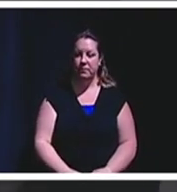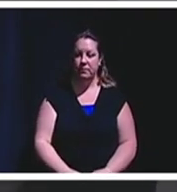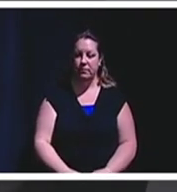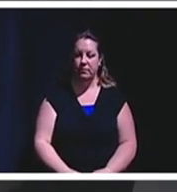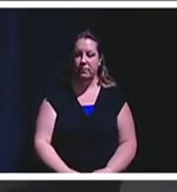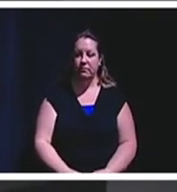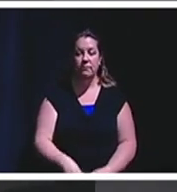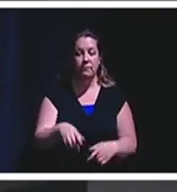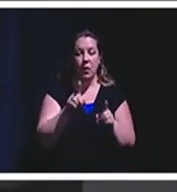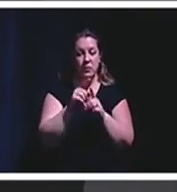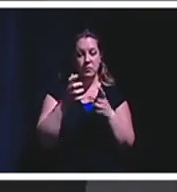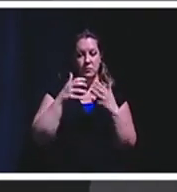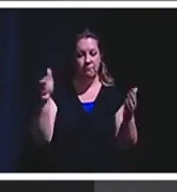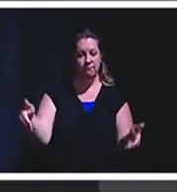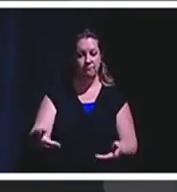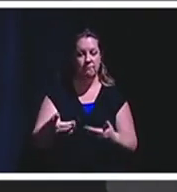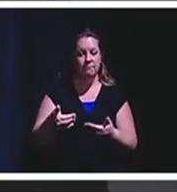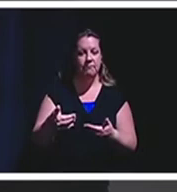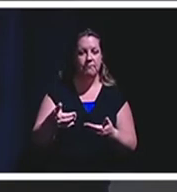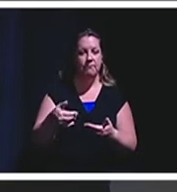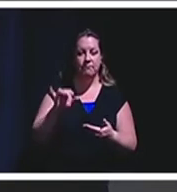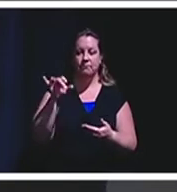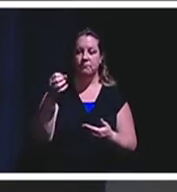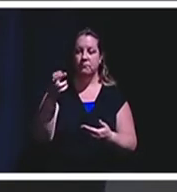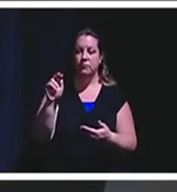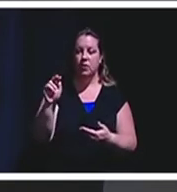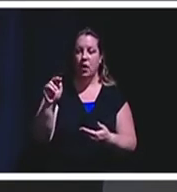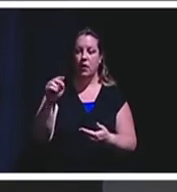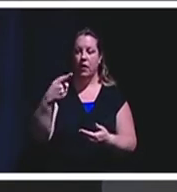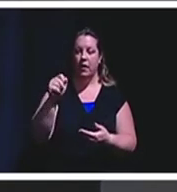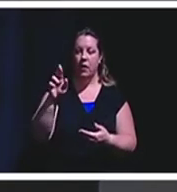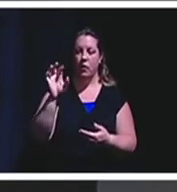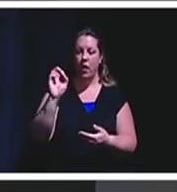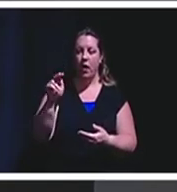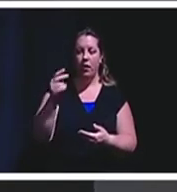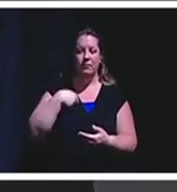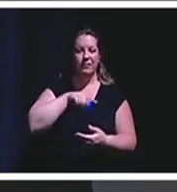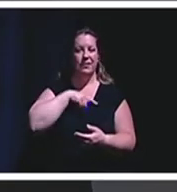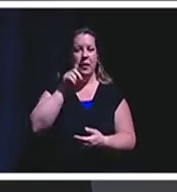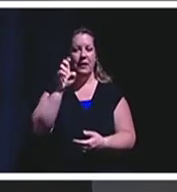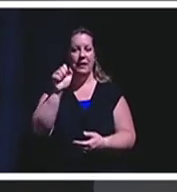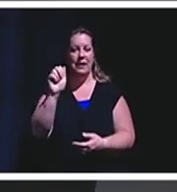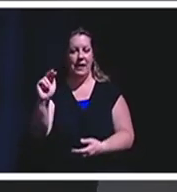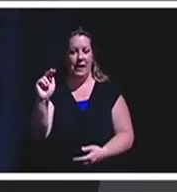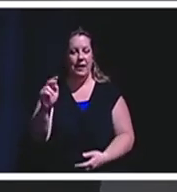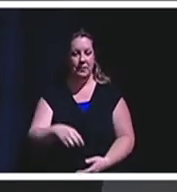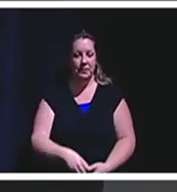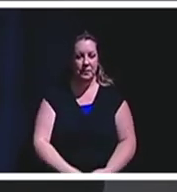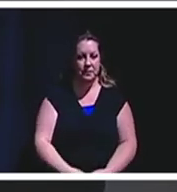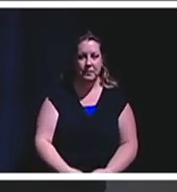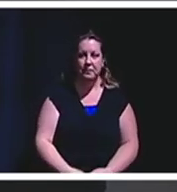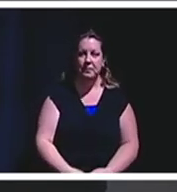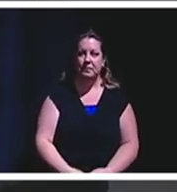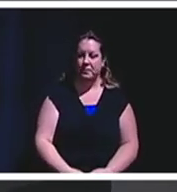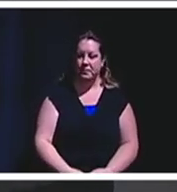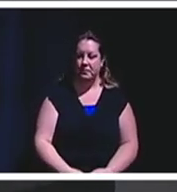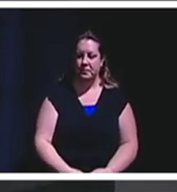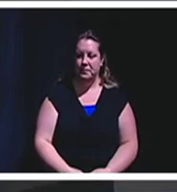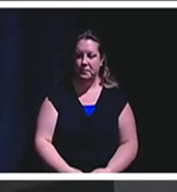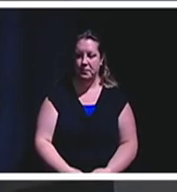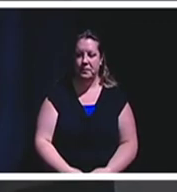I would also like to introduce John Guerin, the Dean of Shepard Broad Law Center.